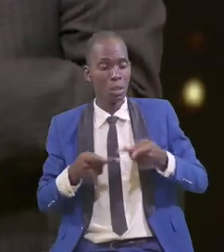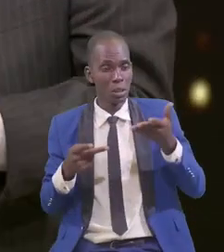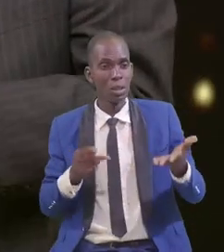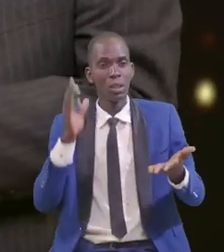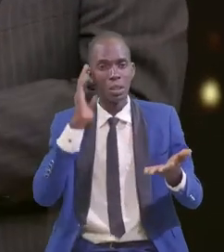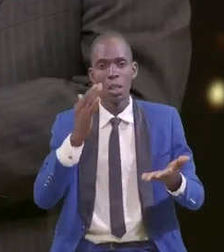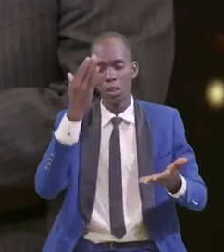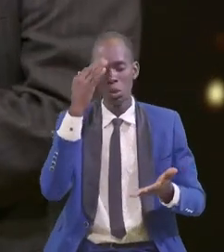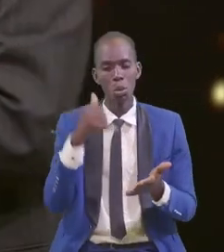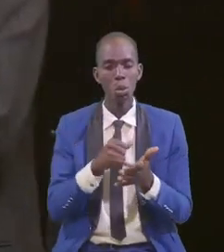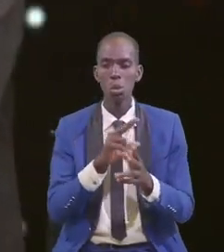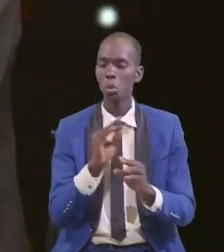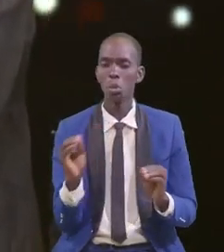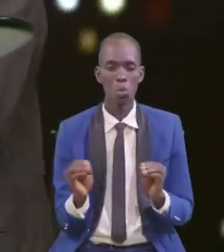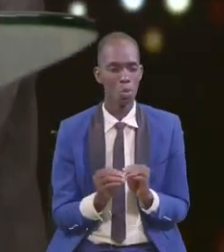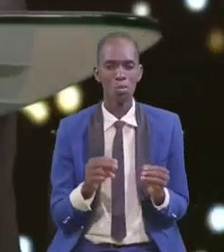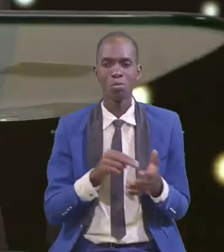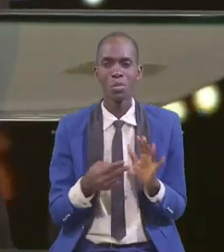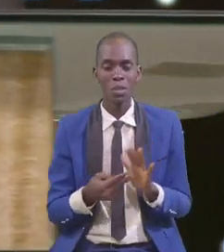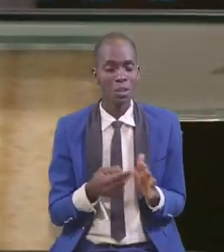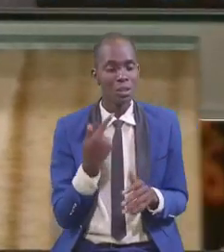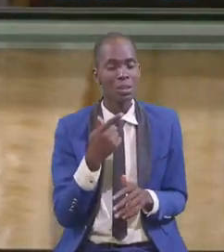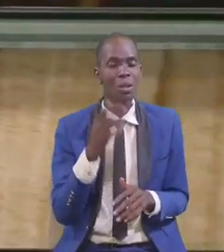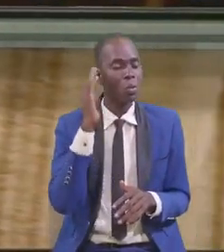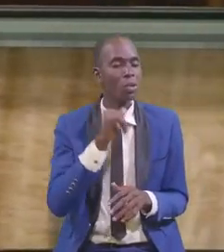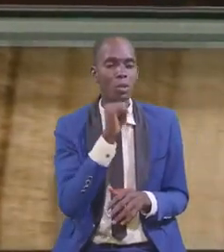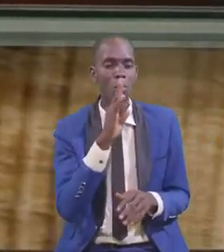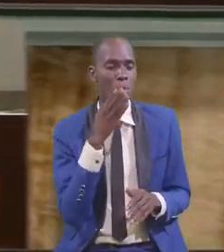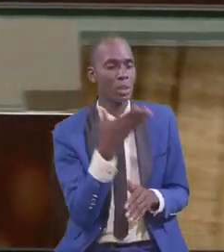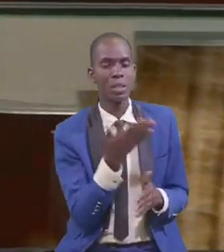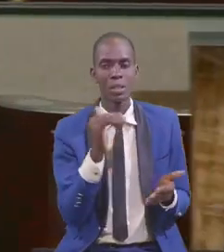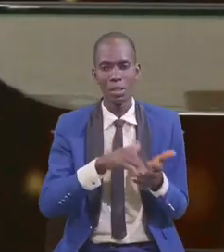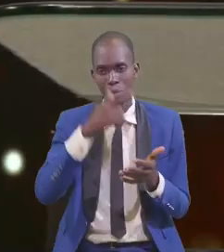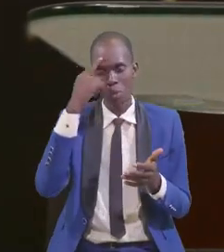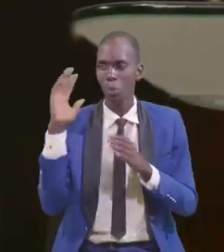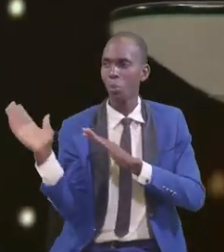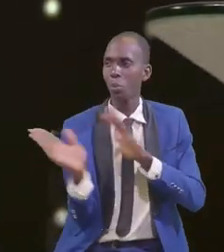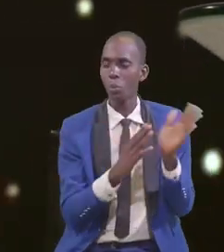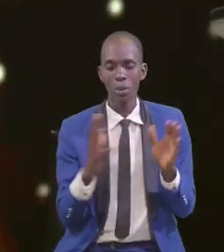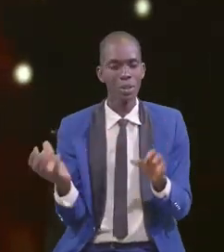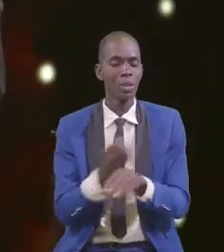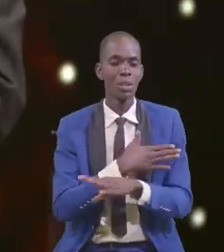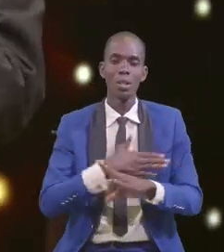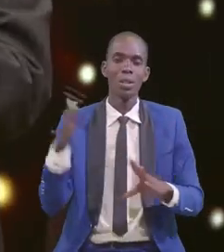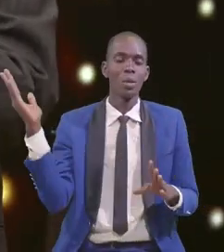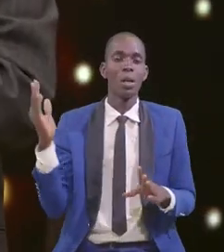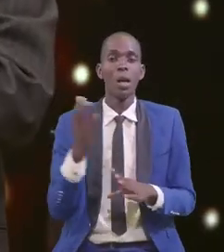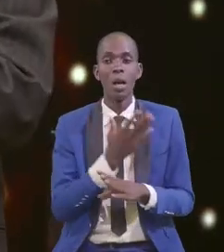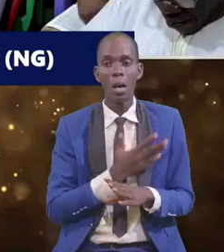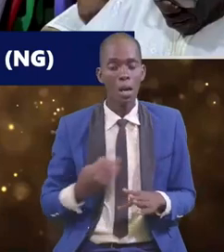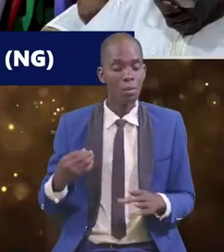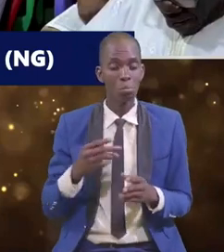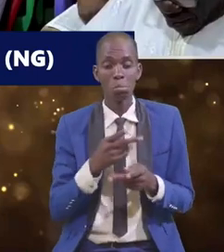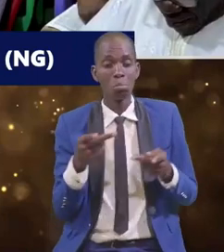him no more, shall know it no more. That the reason we come to the Lord and we love the Lord with all